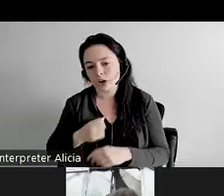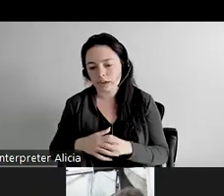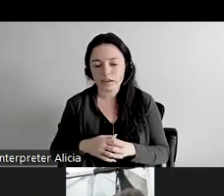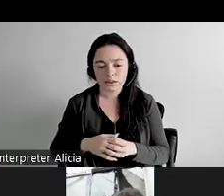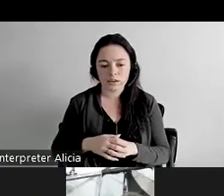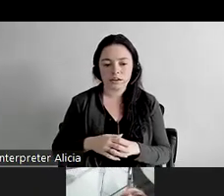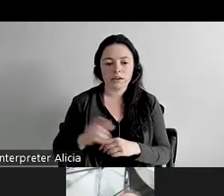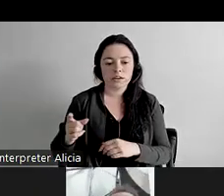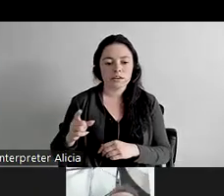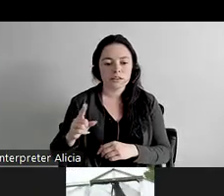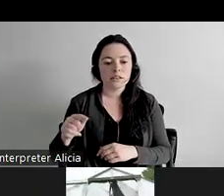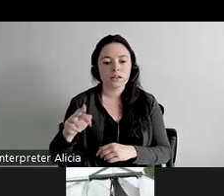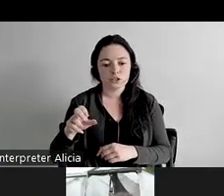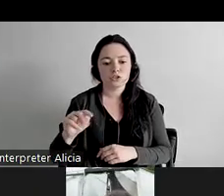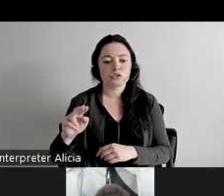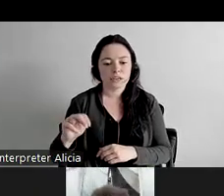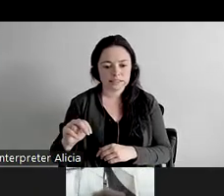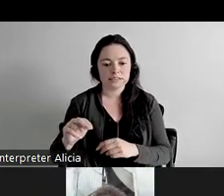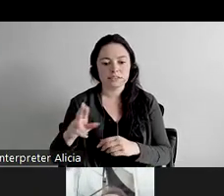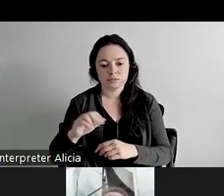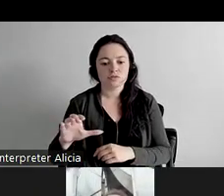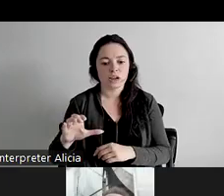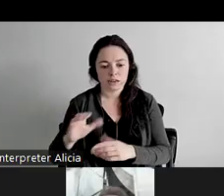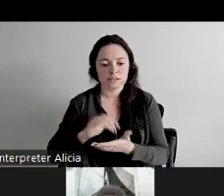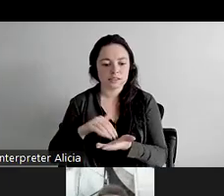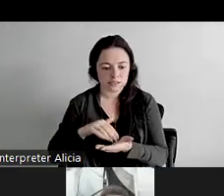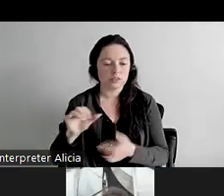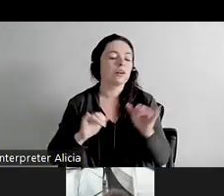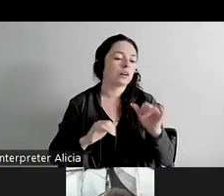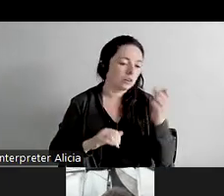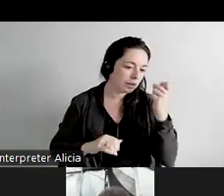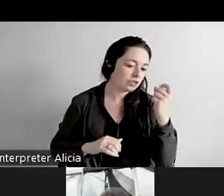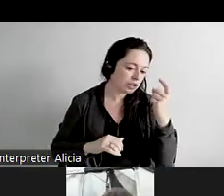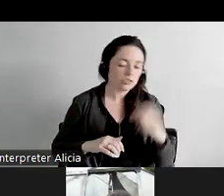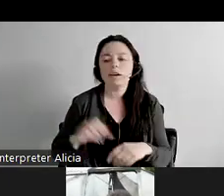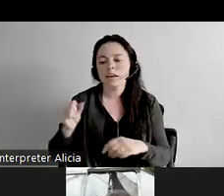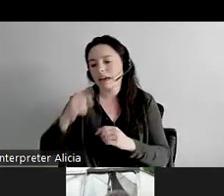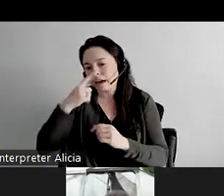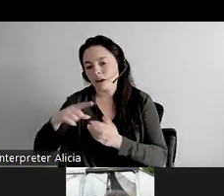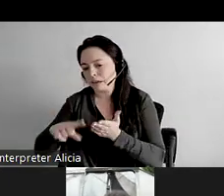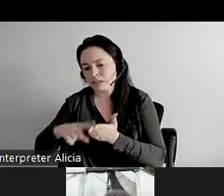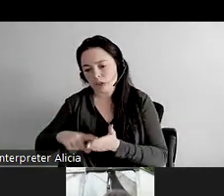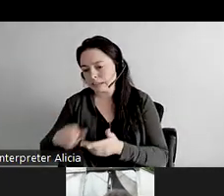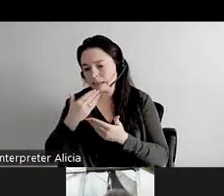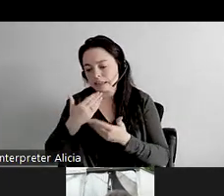Rec Center. Ah, Yeah, okay, yeah, got it. thank you. Got it. Thank you. Yeah, Got it. yeah, Yeah. yeah. Okay. But Thank I'll you. look into that, Sean. Thank you.